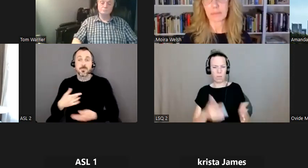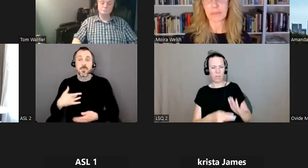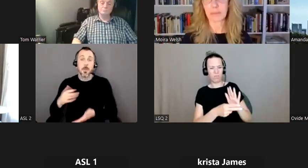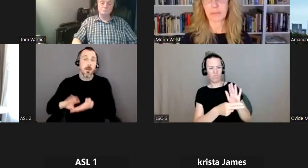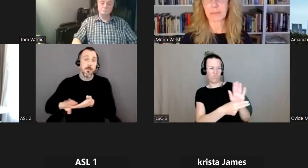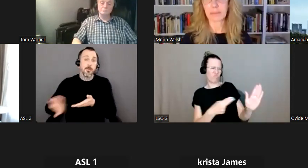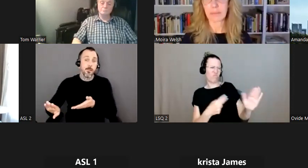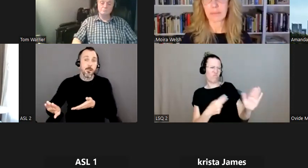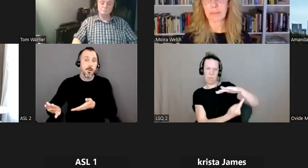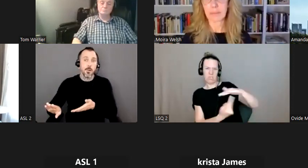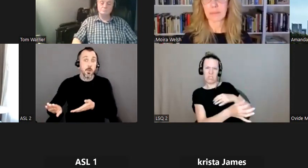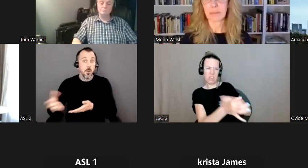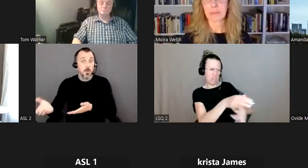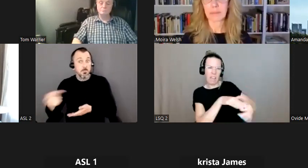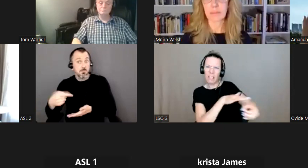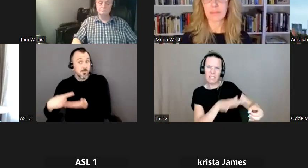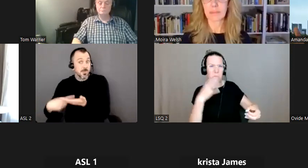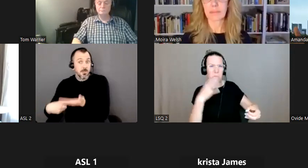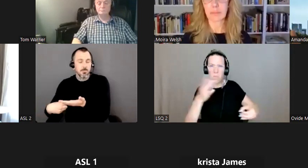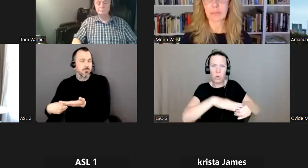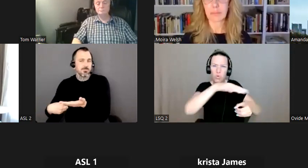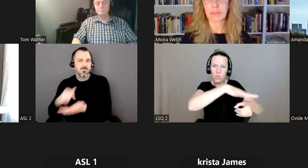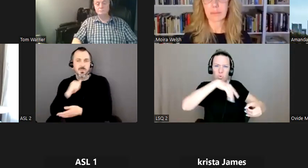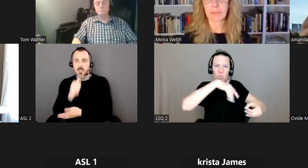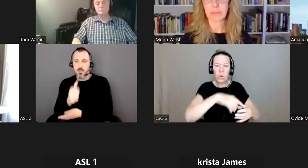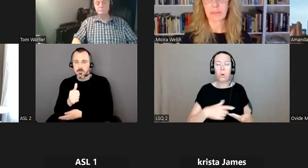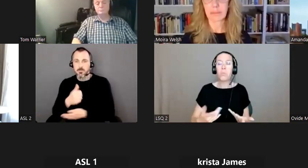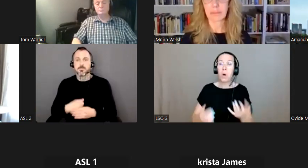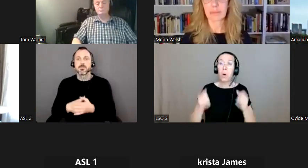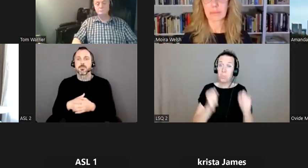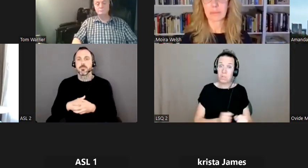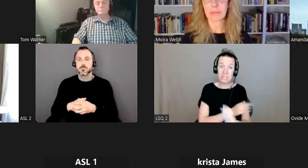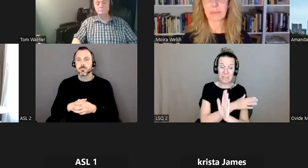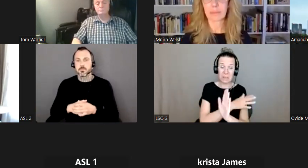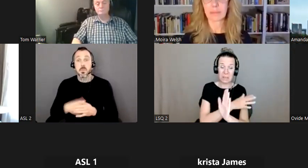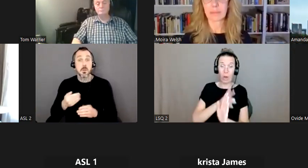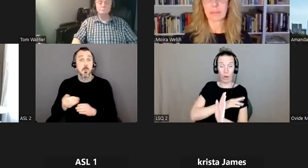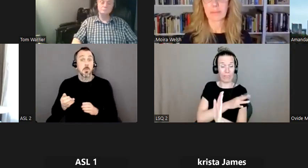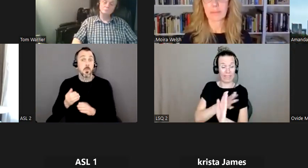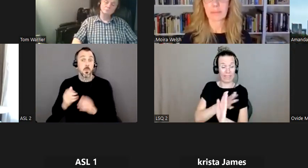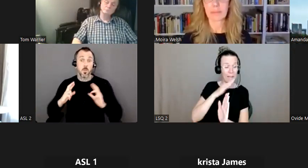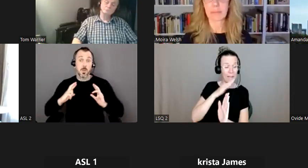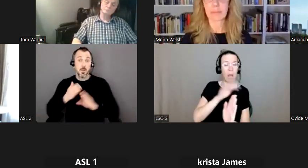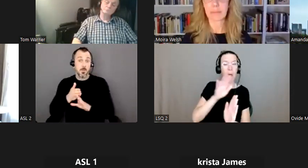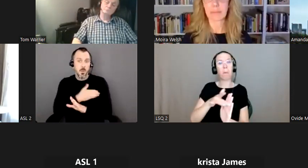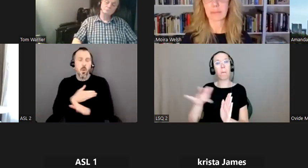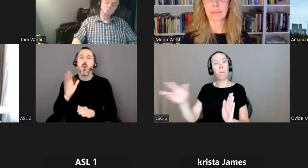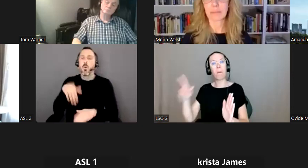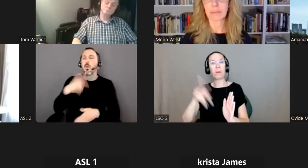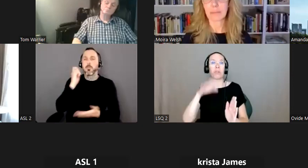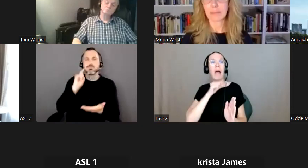until retirement, but then not afterwards. And then we talked about older people, but we didn't talk about the intersections